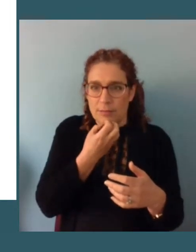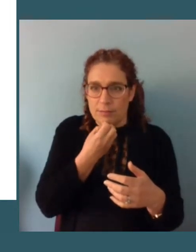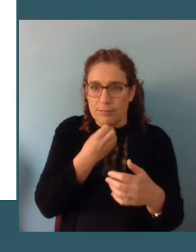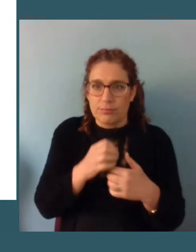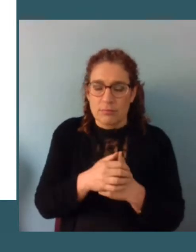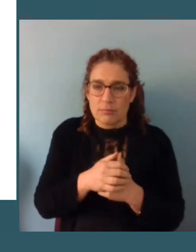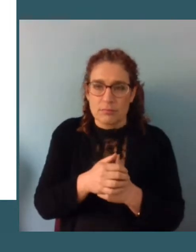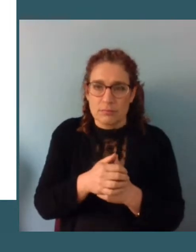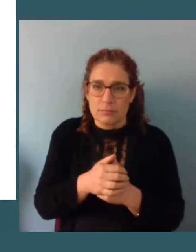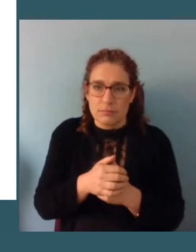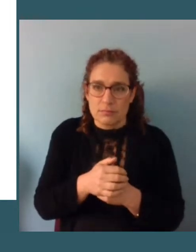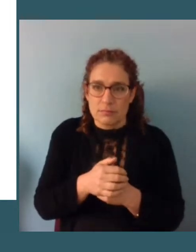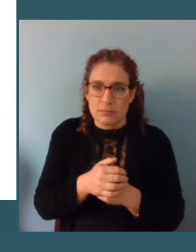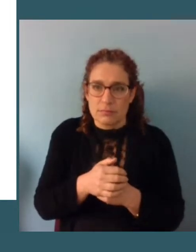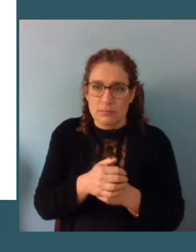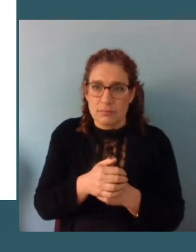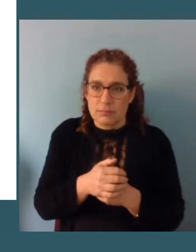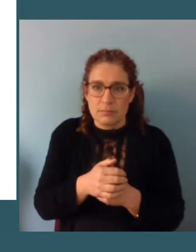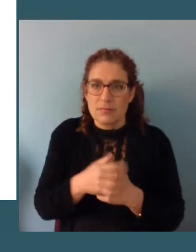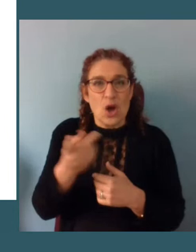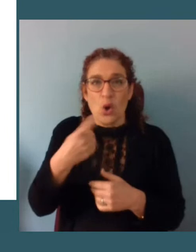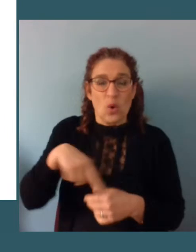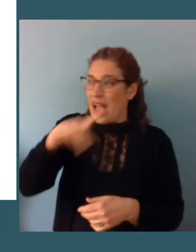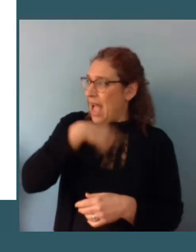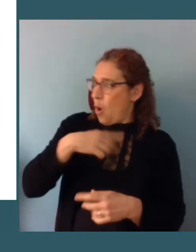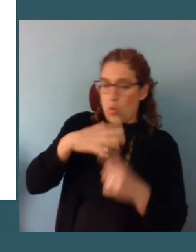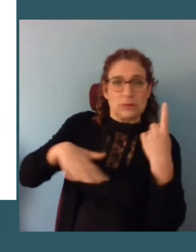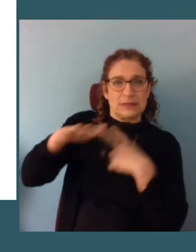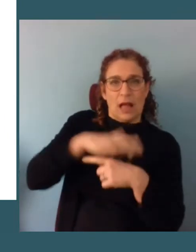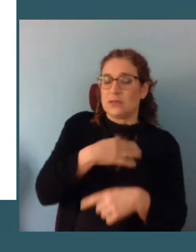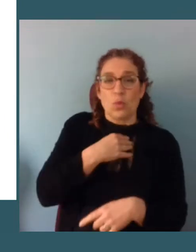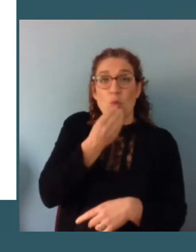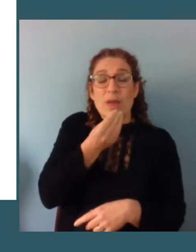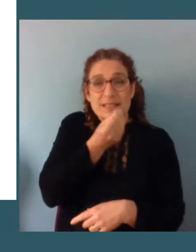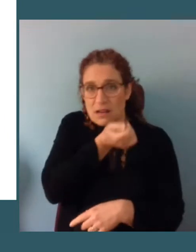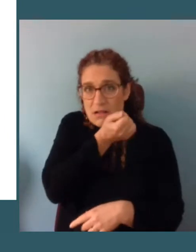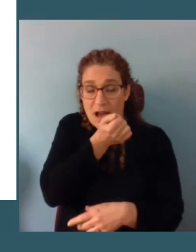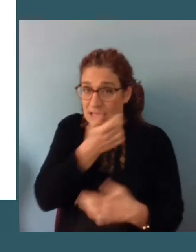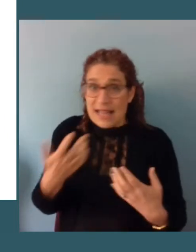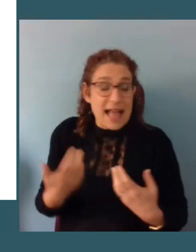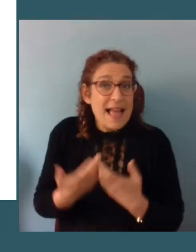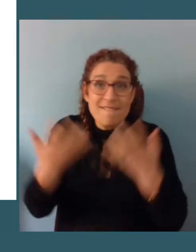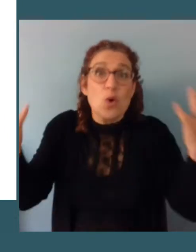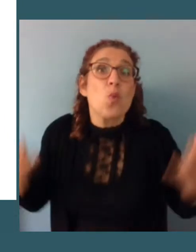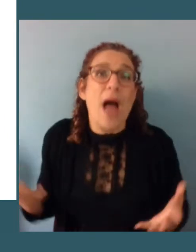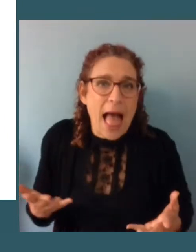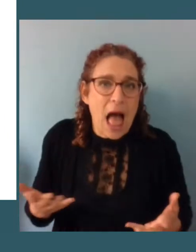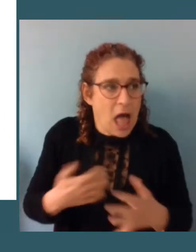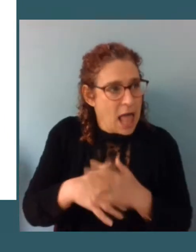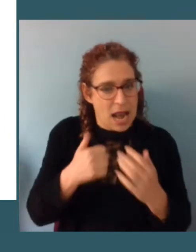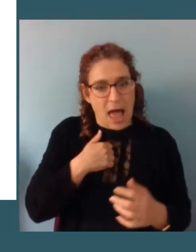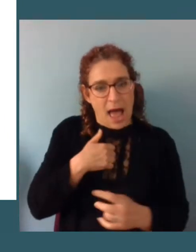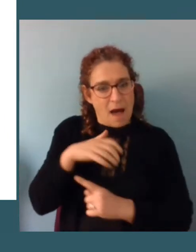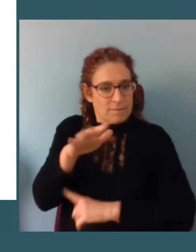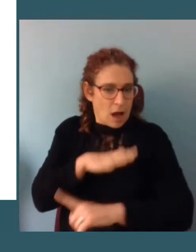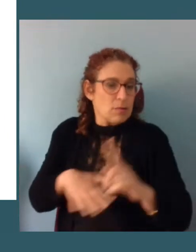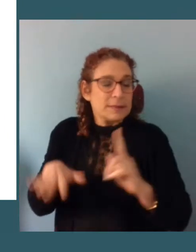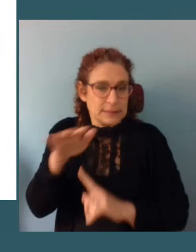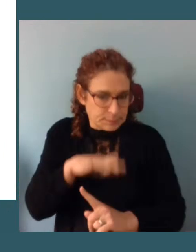sort of served in many places, so they're almost ubiquitous within our environments.